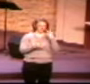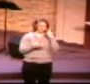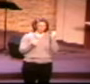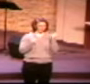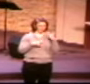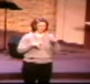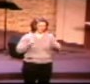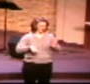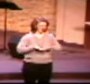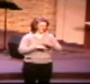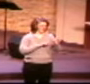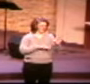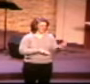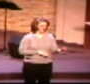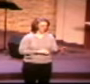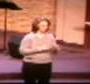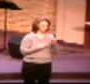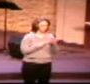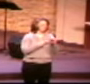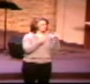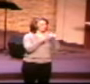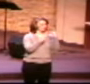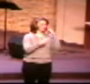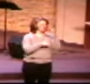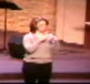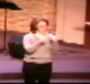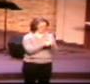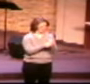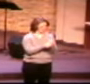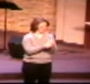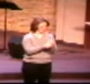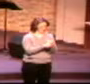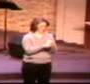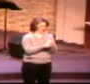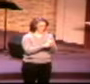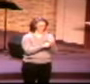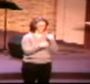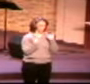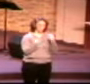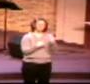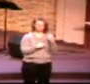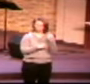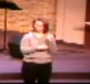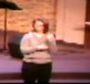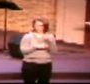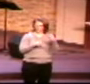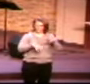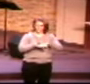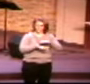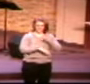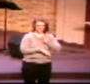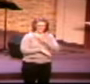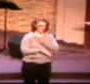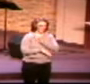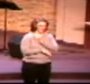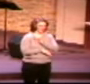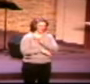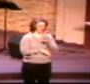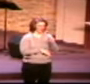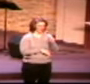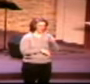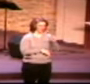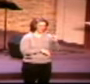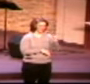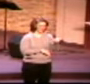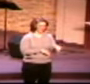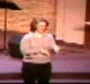Facebook that they have chosen a word for the year. And we even have one of our ministers on staff, Betsy Stratton. She comes